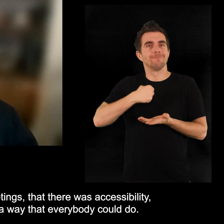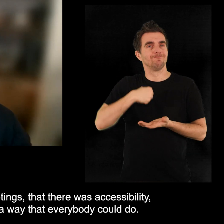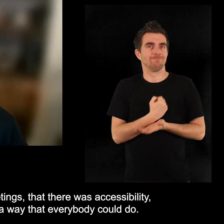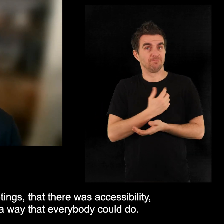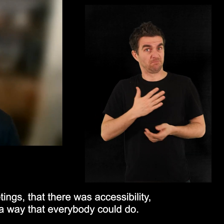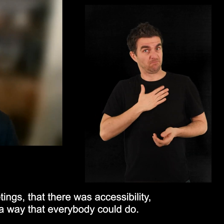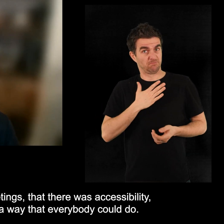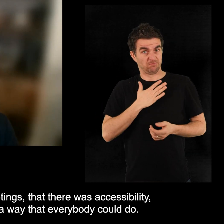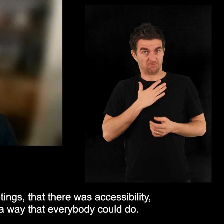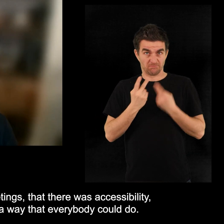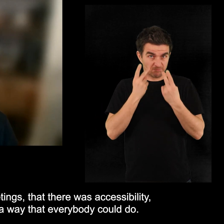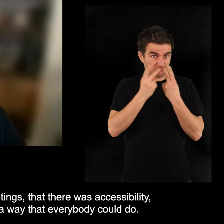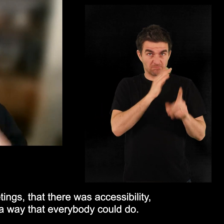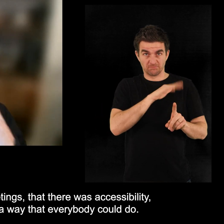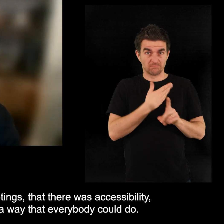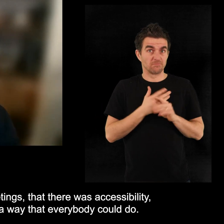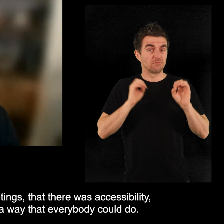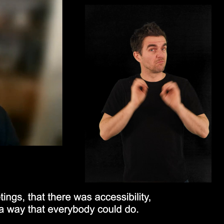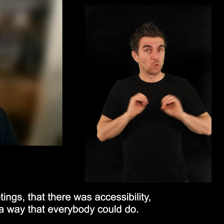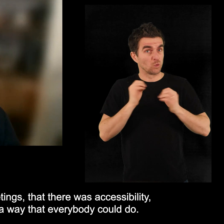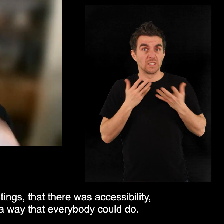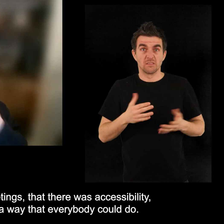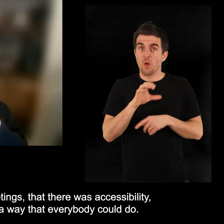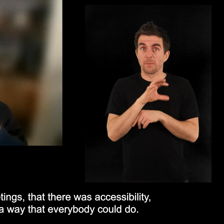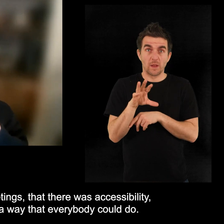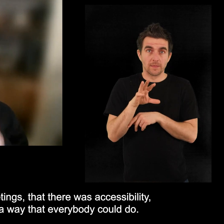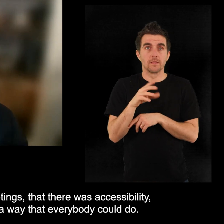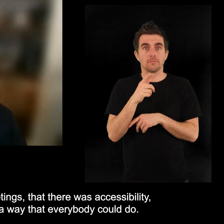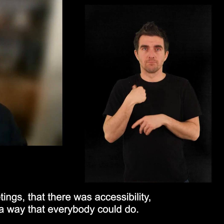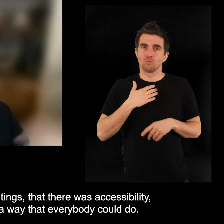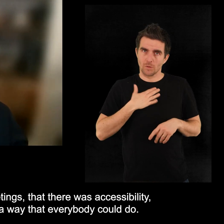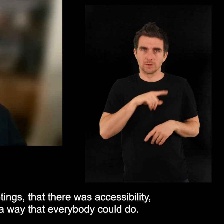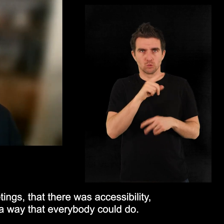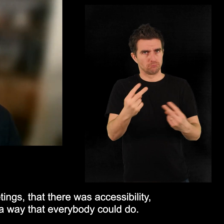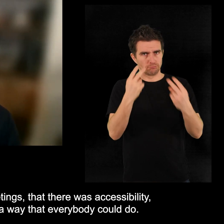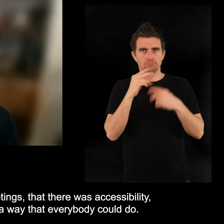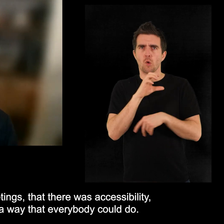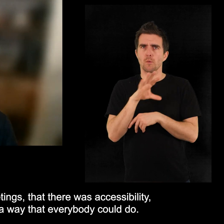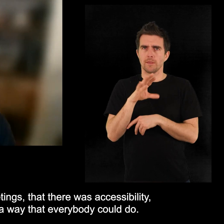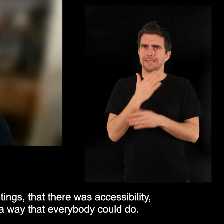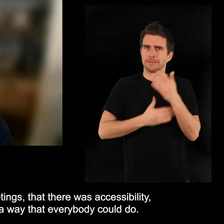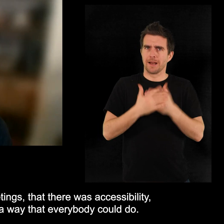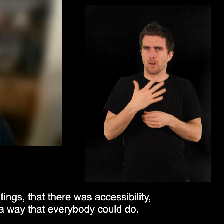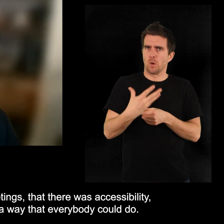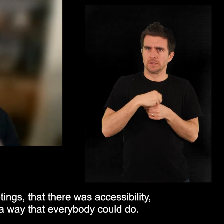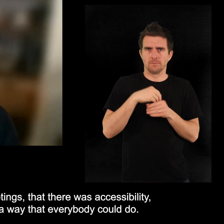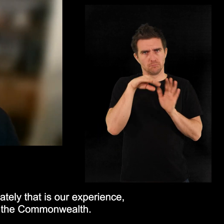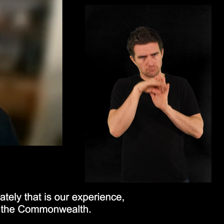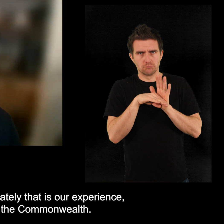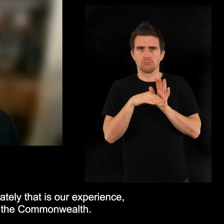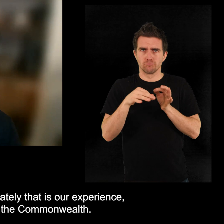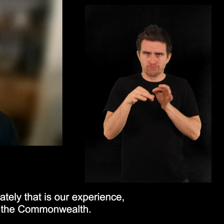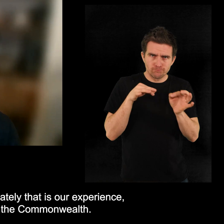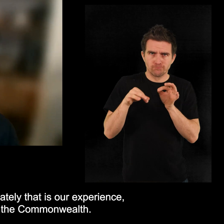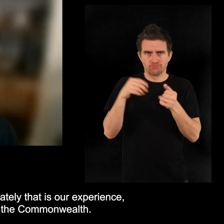were disabled speakers at all meetings, that there was accessibility, that venues were chosen in a way that everybody could do. We have